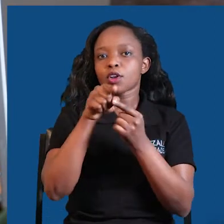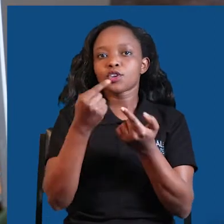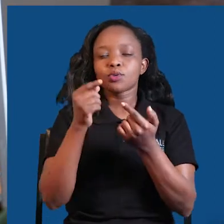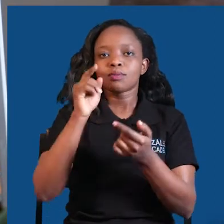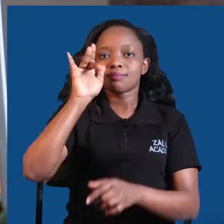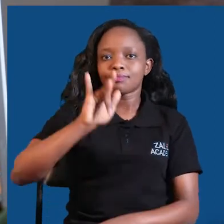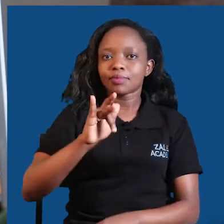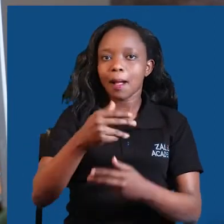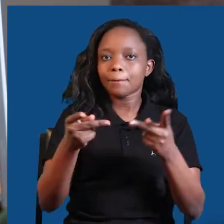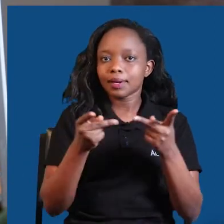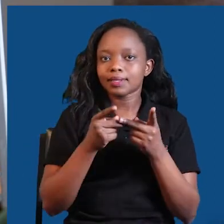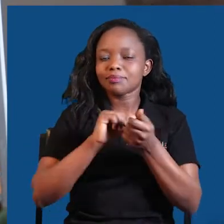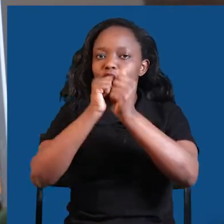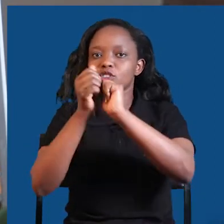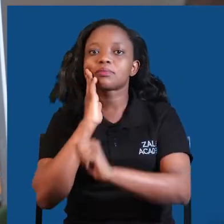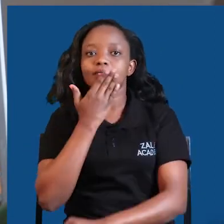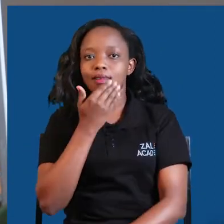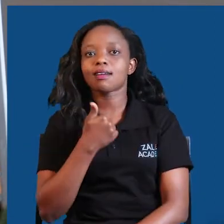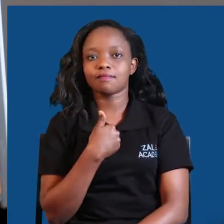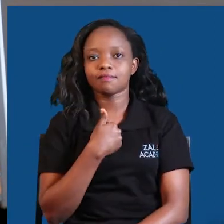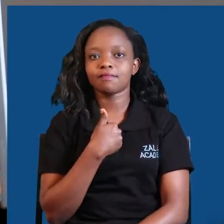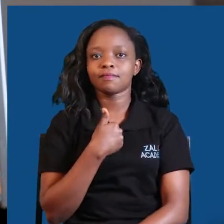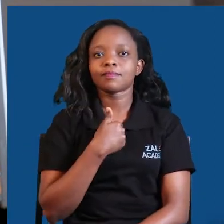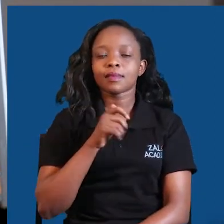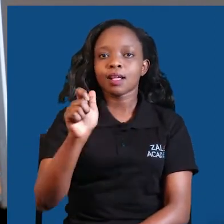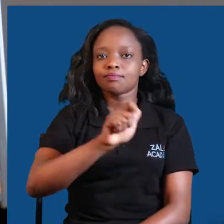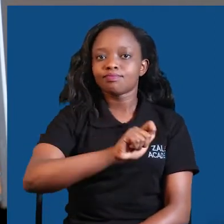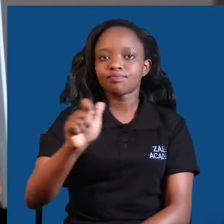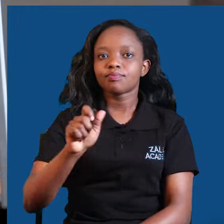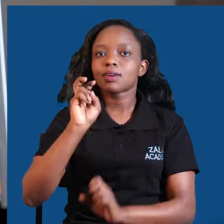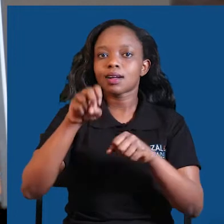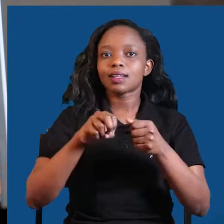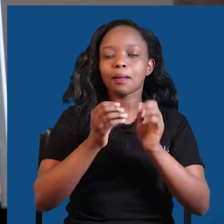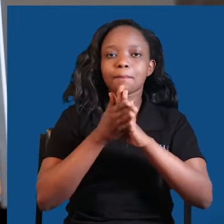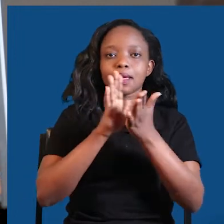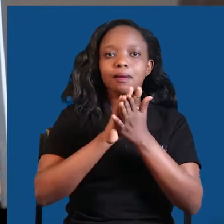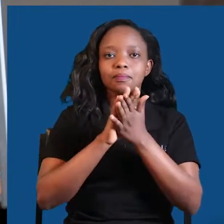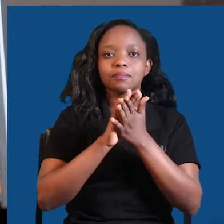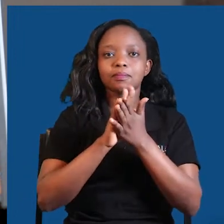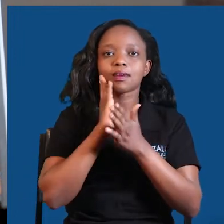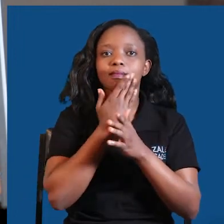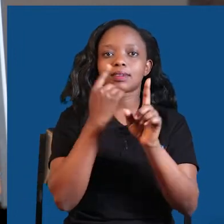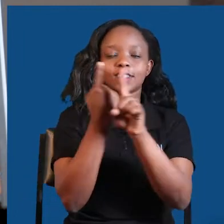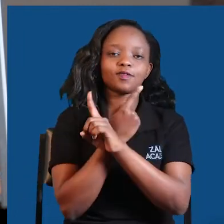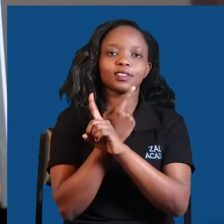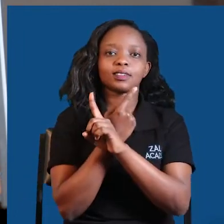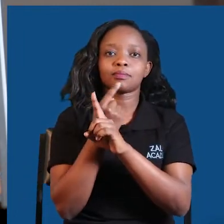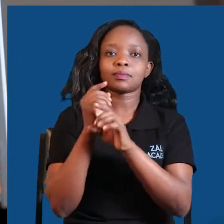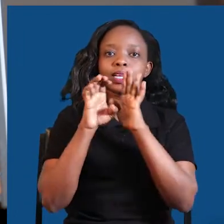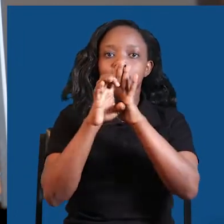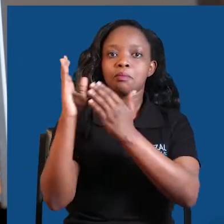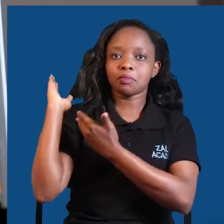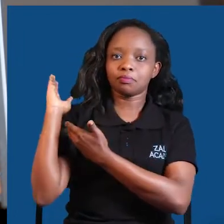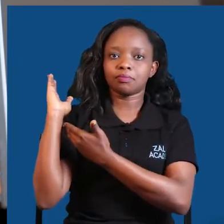when like you hover on a button, some of them change colors in there. The mouse cursor can change to a pointer. Ili inakanga something like